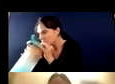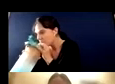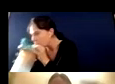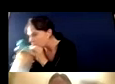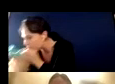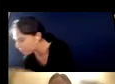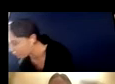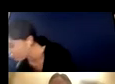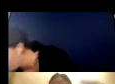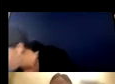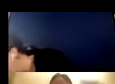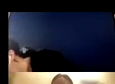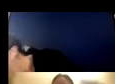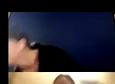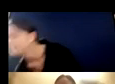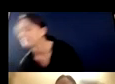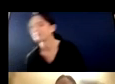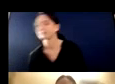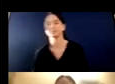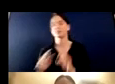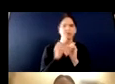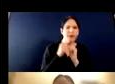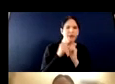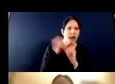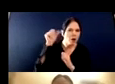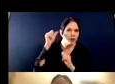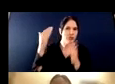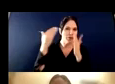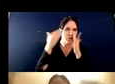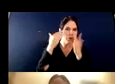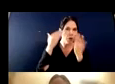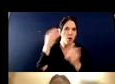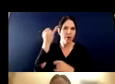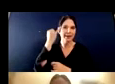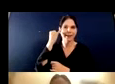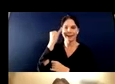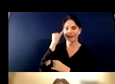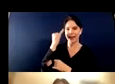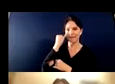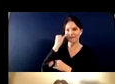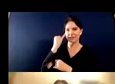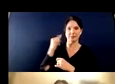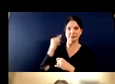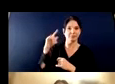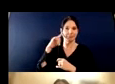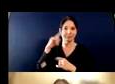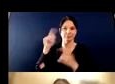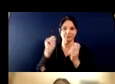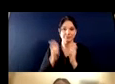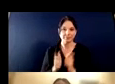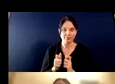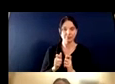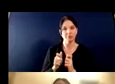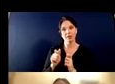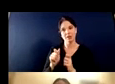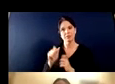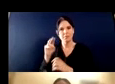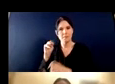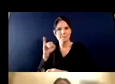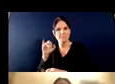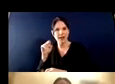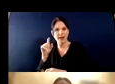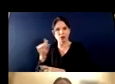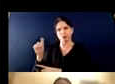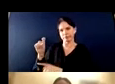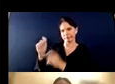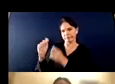hearing differences change versus minor calibrations? Great question. So the